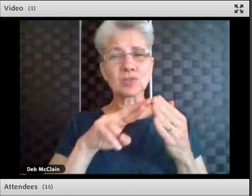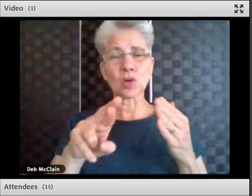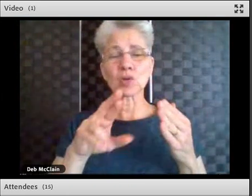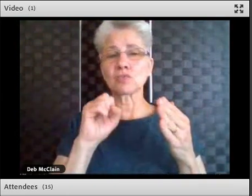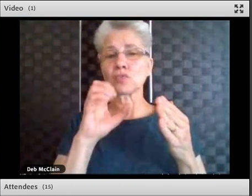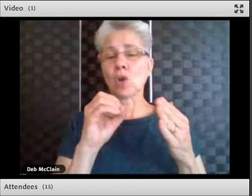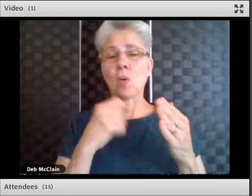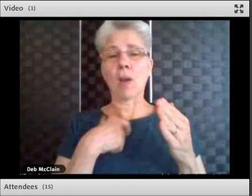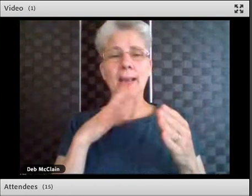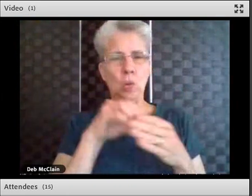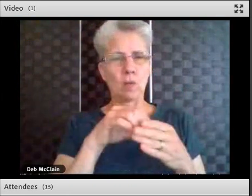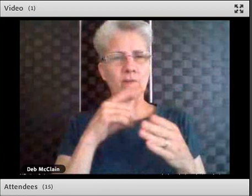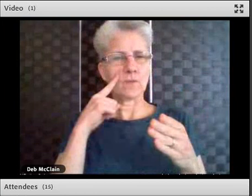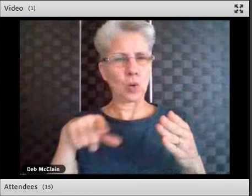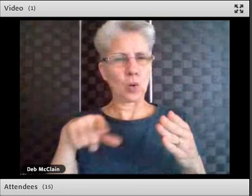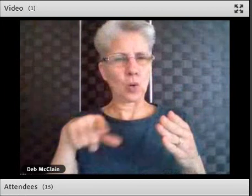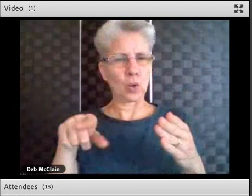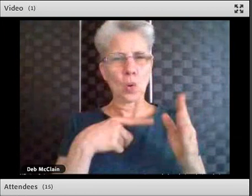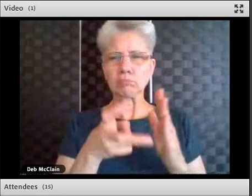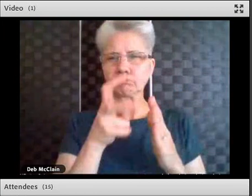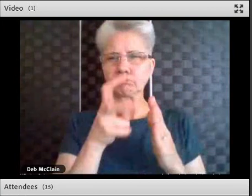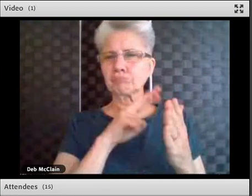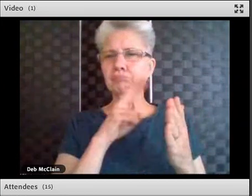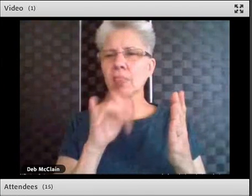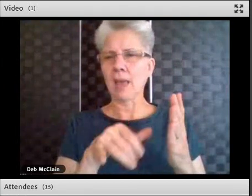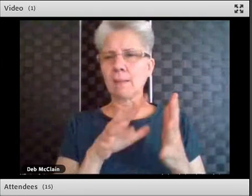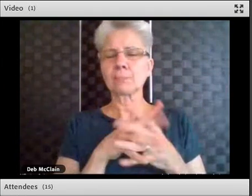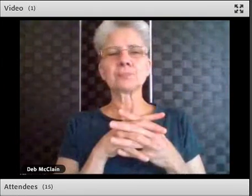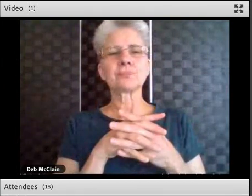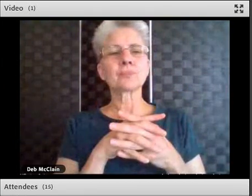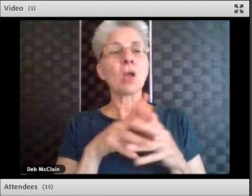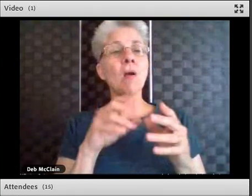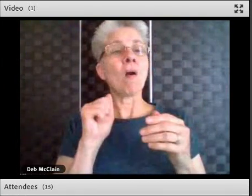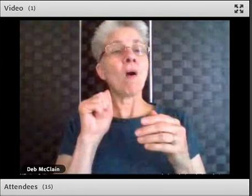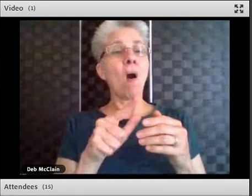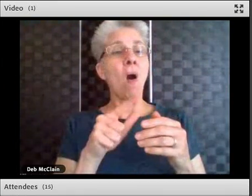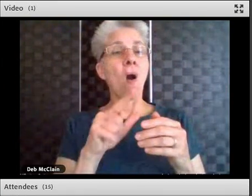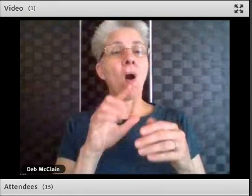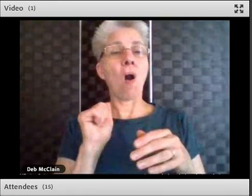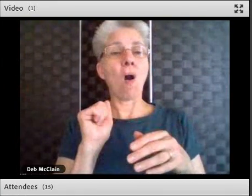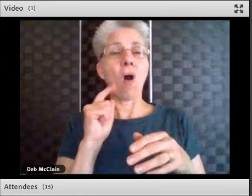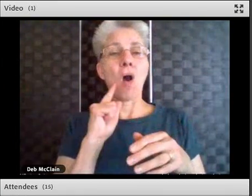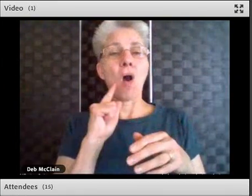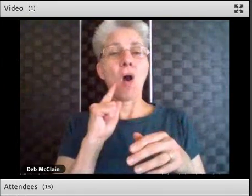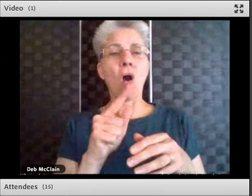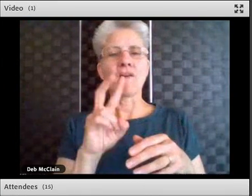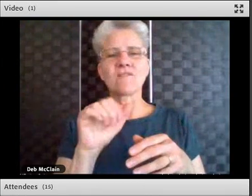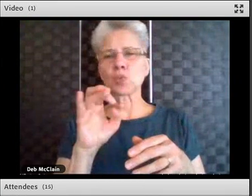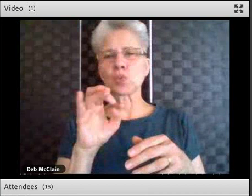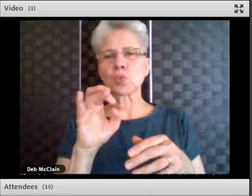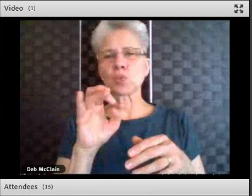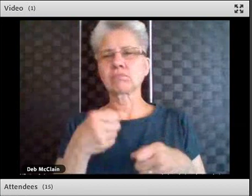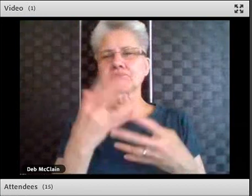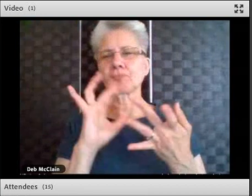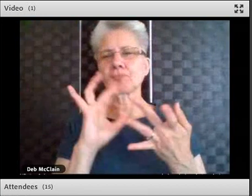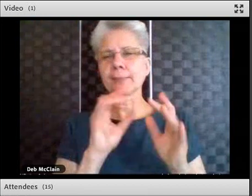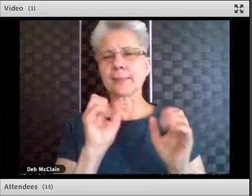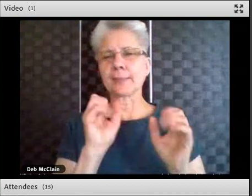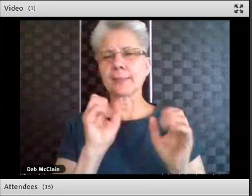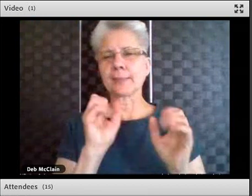so I include those here for your perusal. They're almost all of them are virtual.